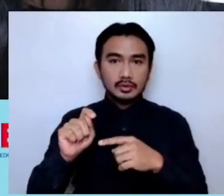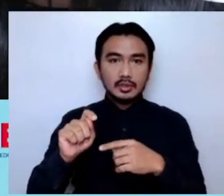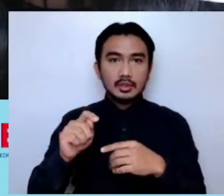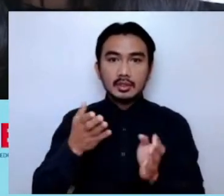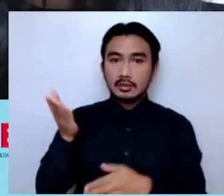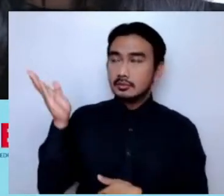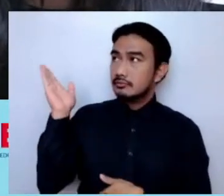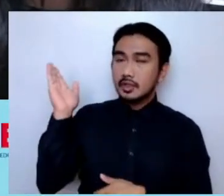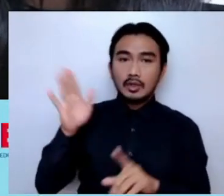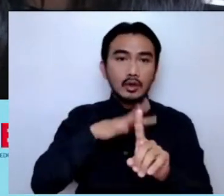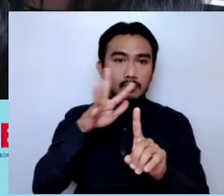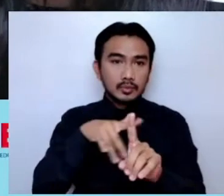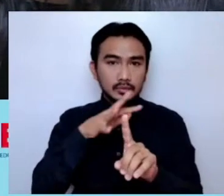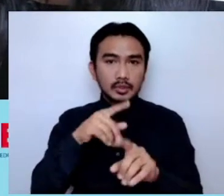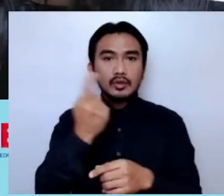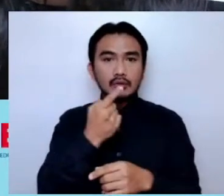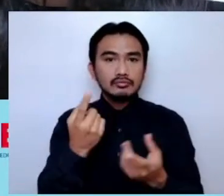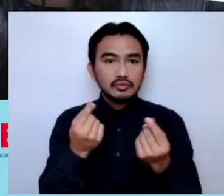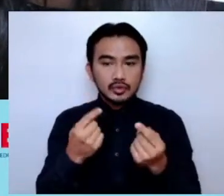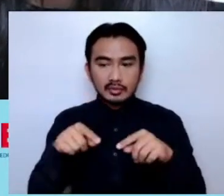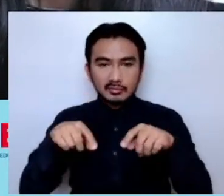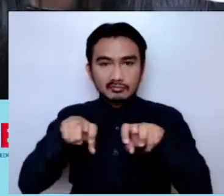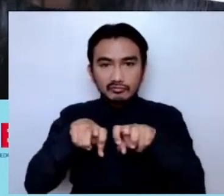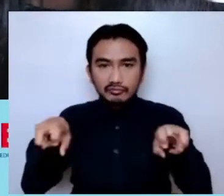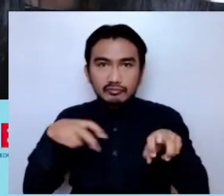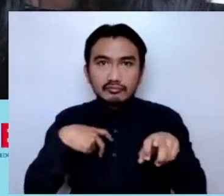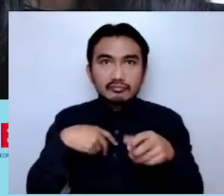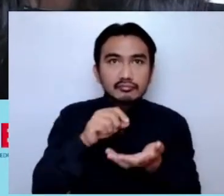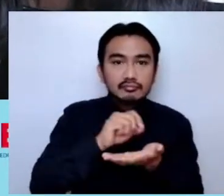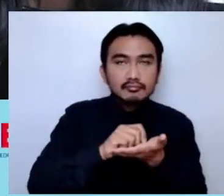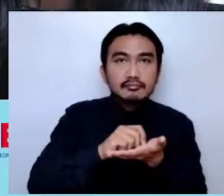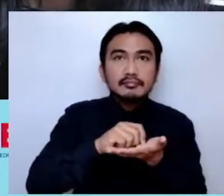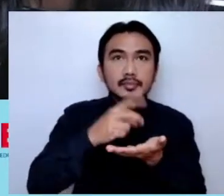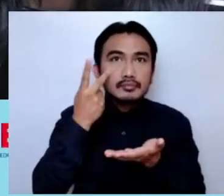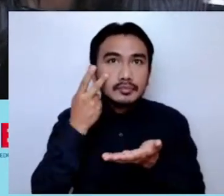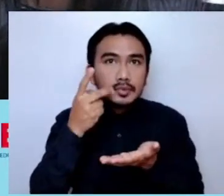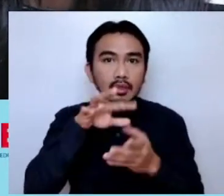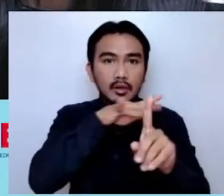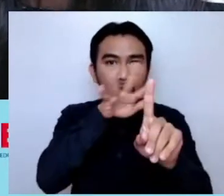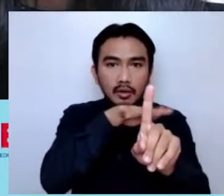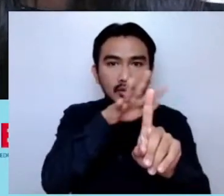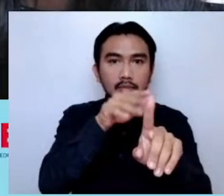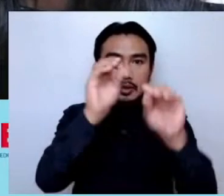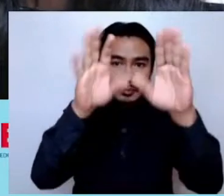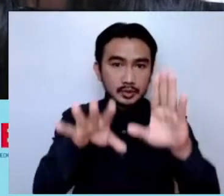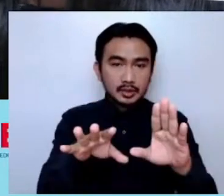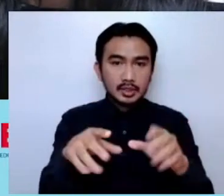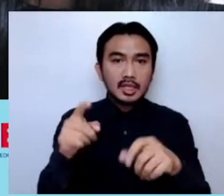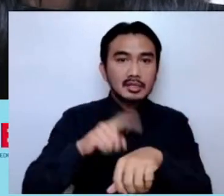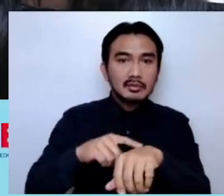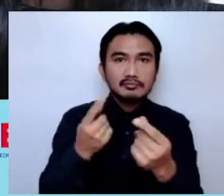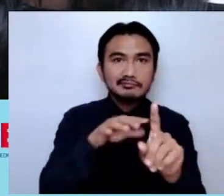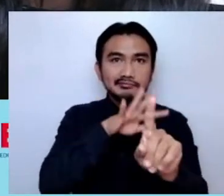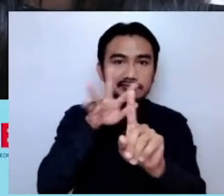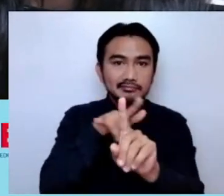used by the observer or observers to take note of their specific observations and comments during the classroom observation.